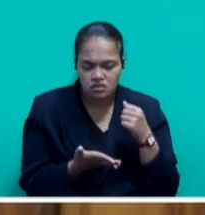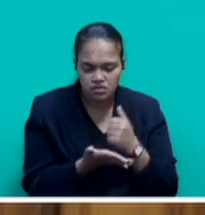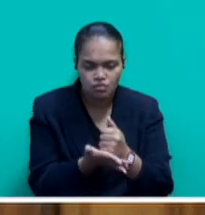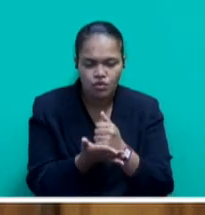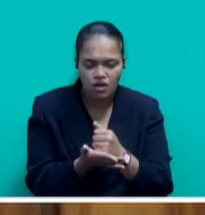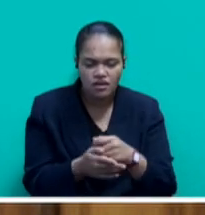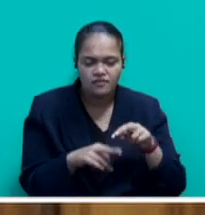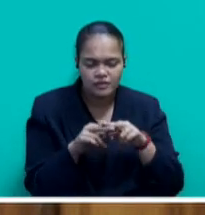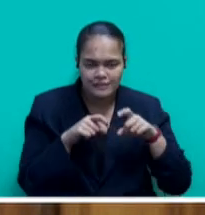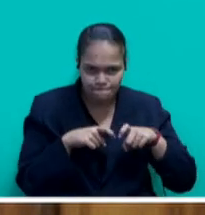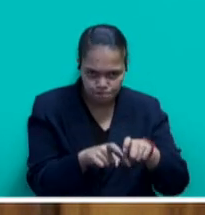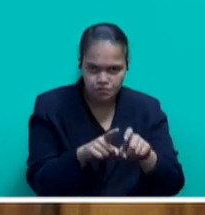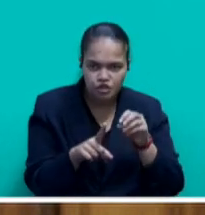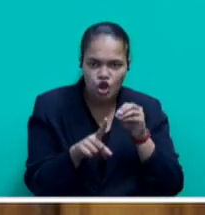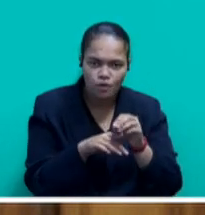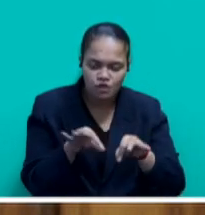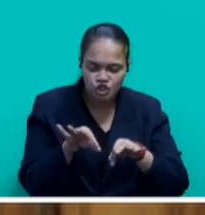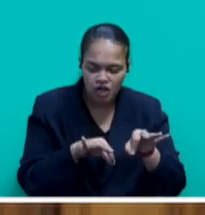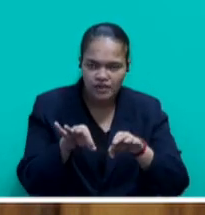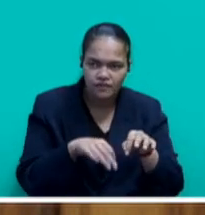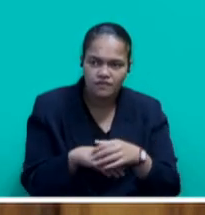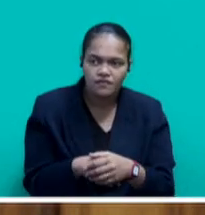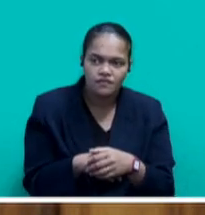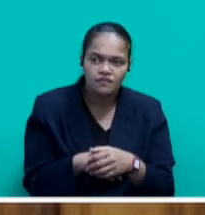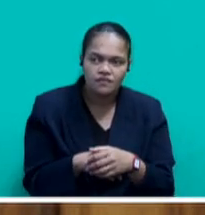sustainable development objectives, long-term climate